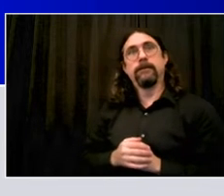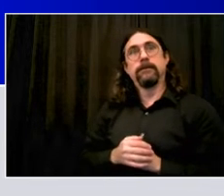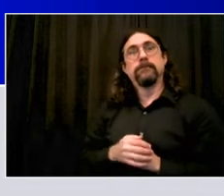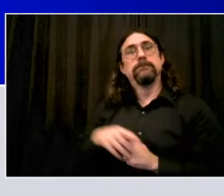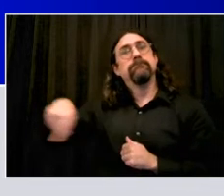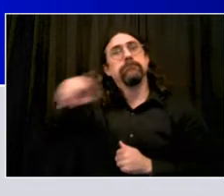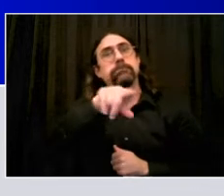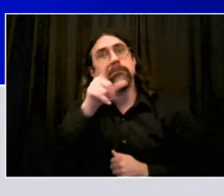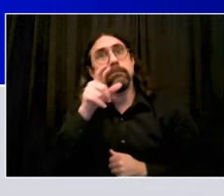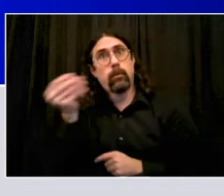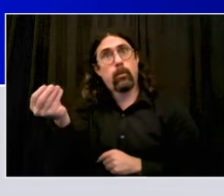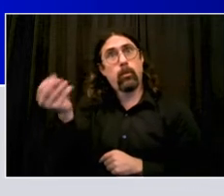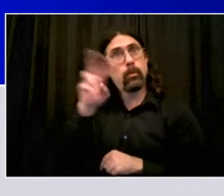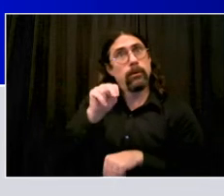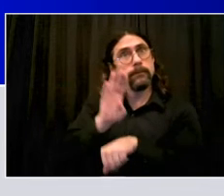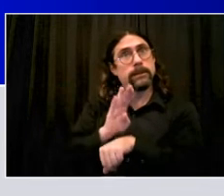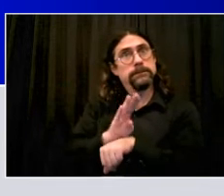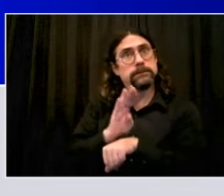call